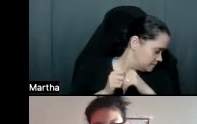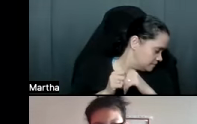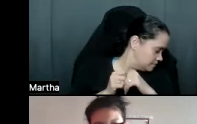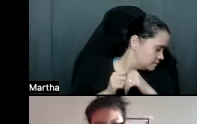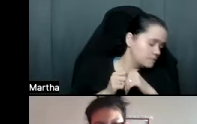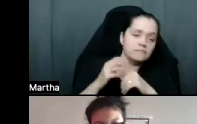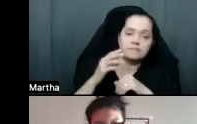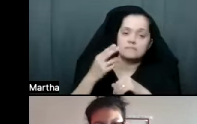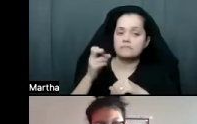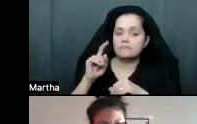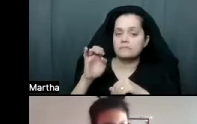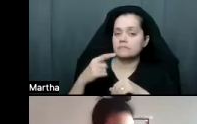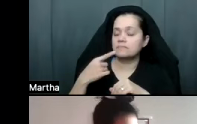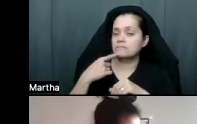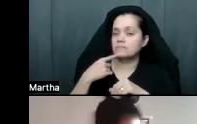And Hoyt says,